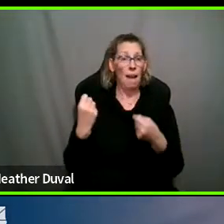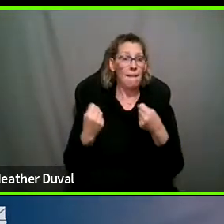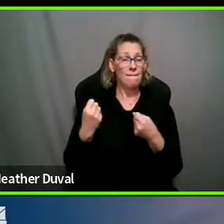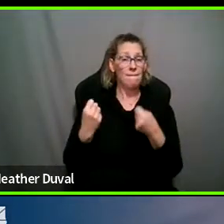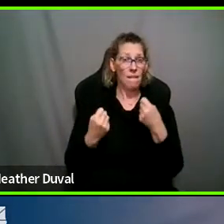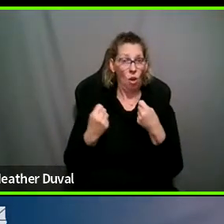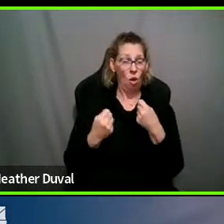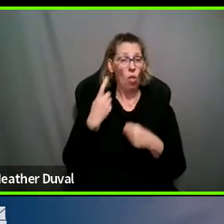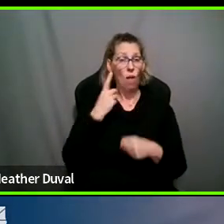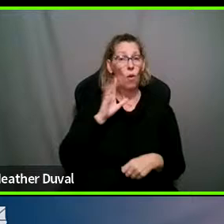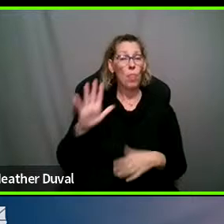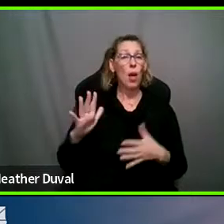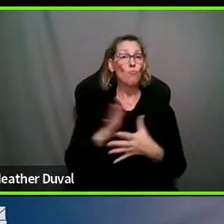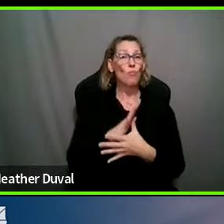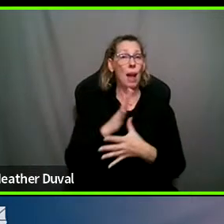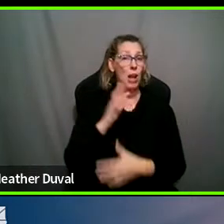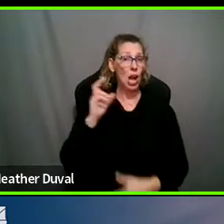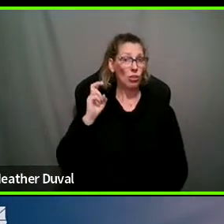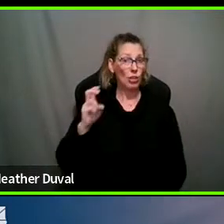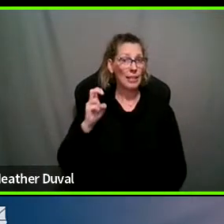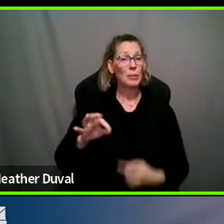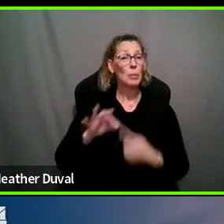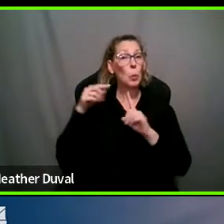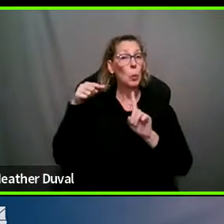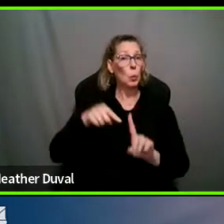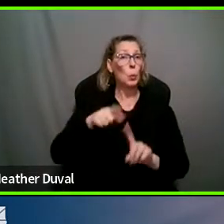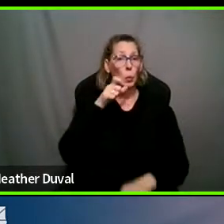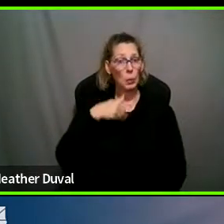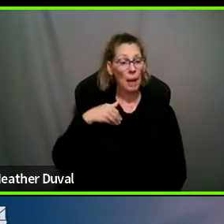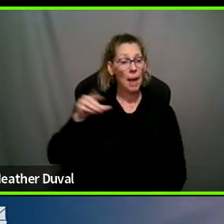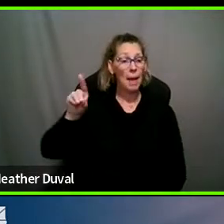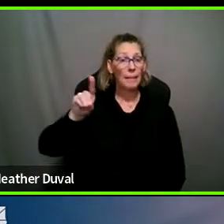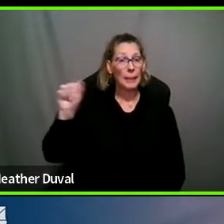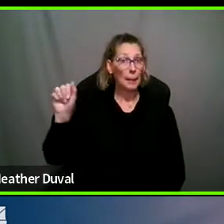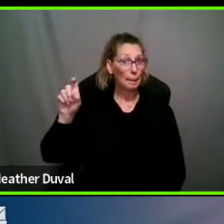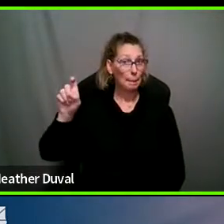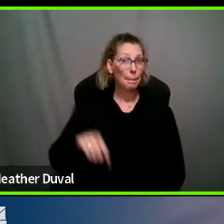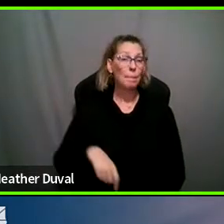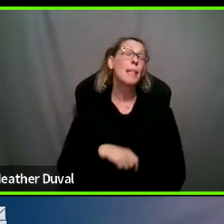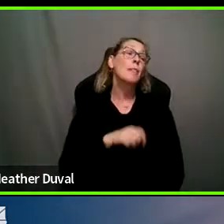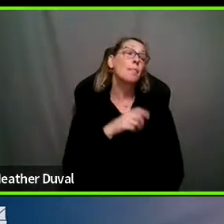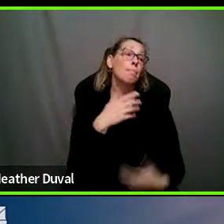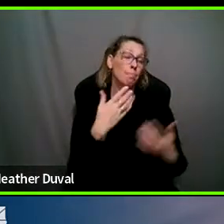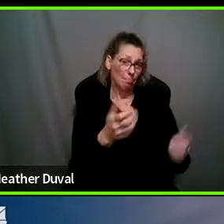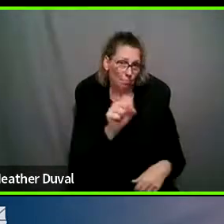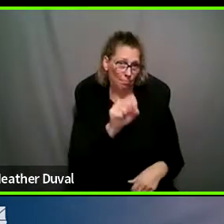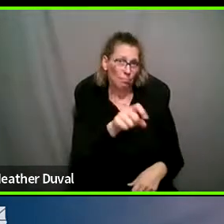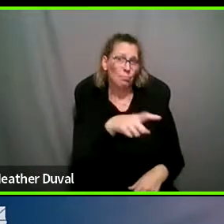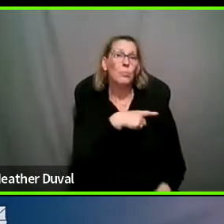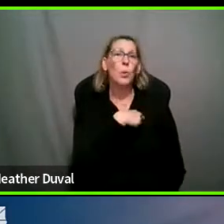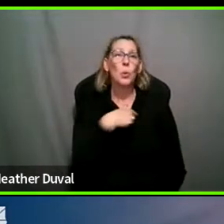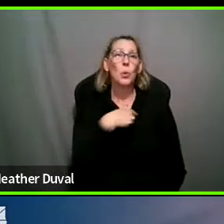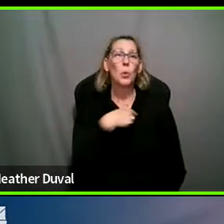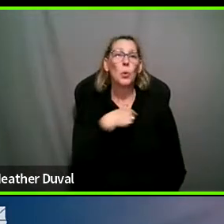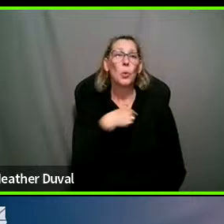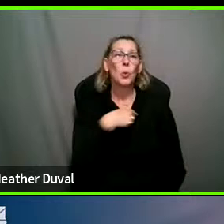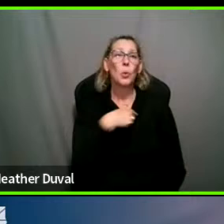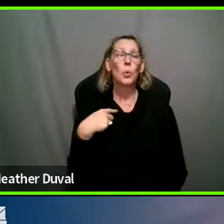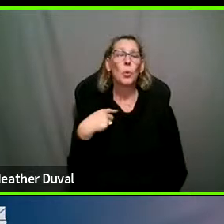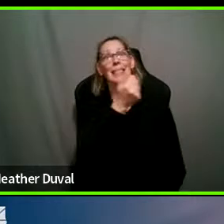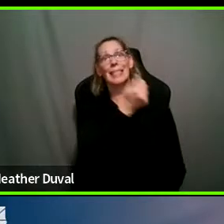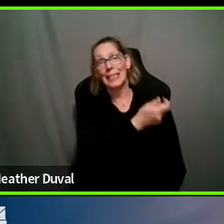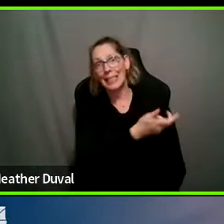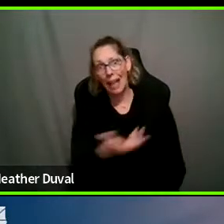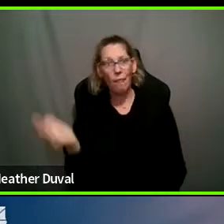of transit, especially those with disabilities? So we have had multiple